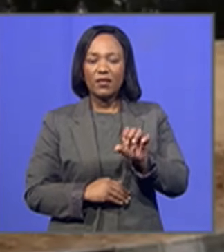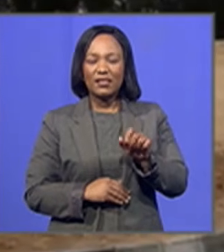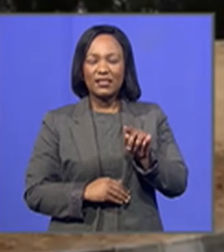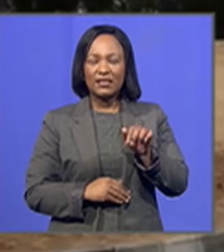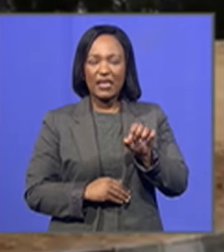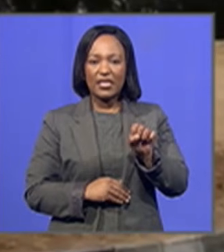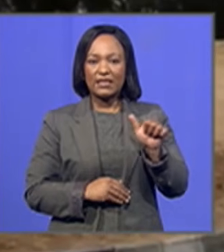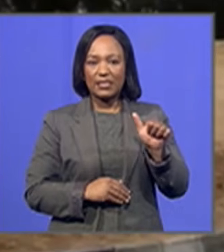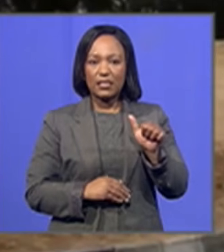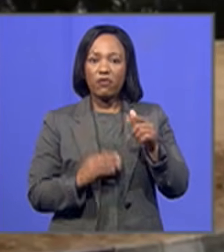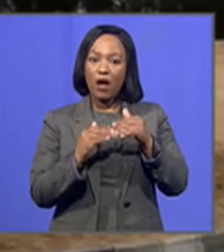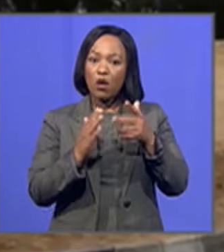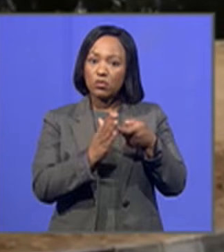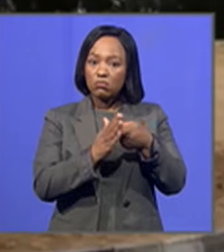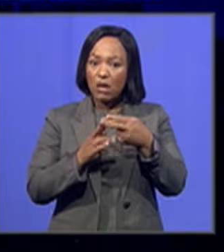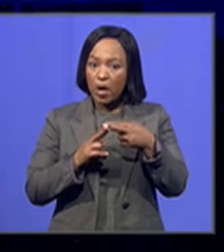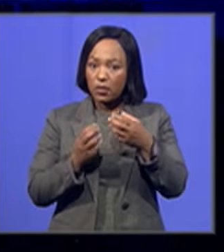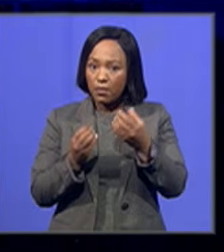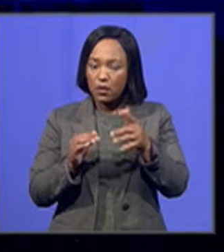hiriswa ha matlo bekeng ena.